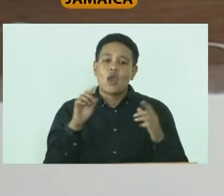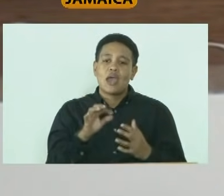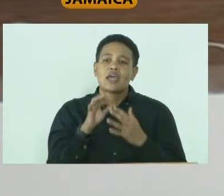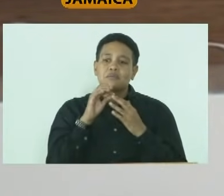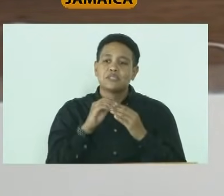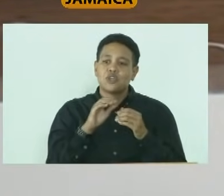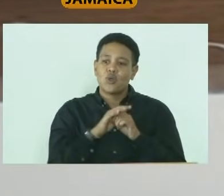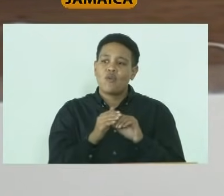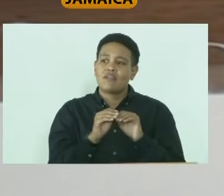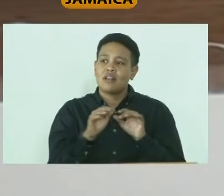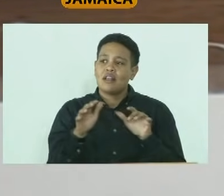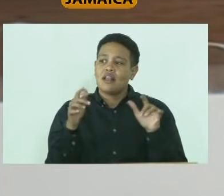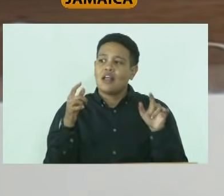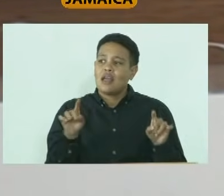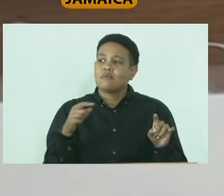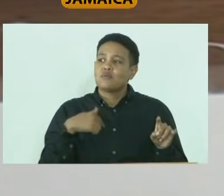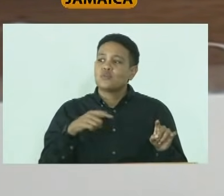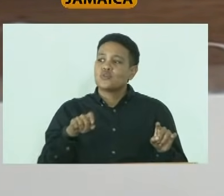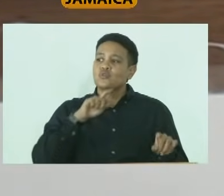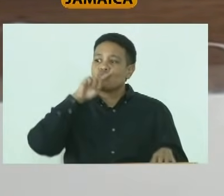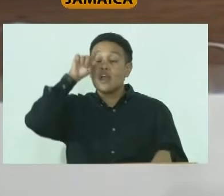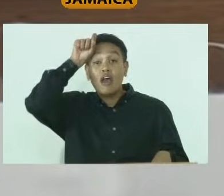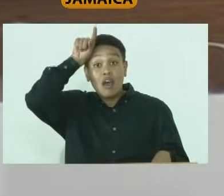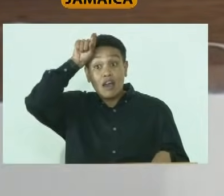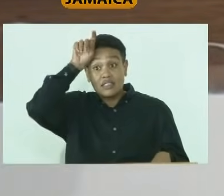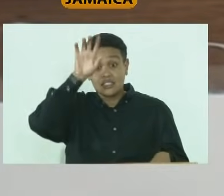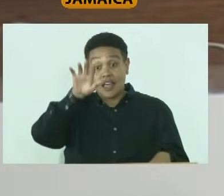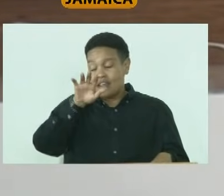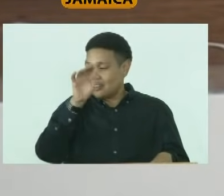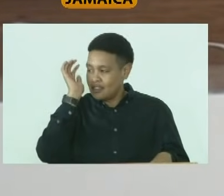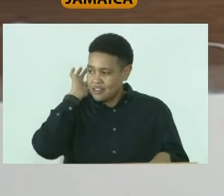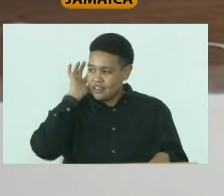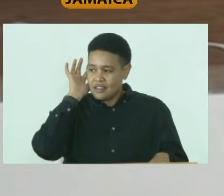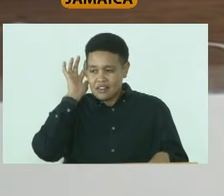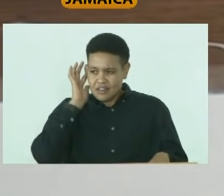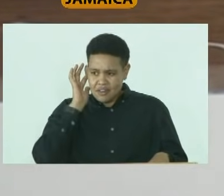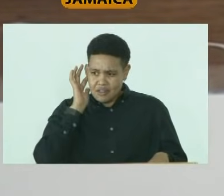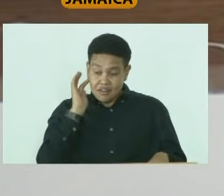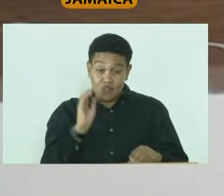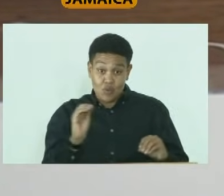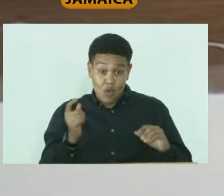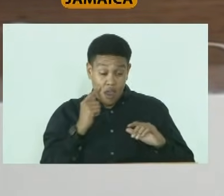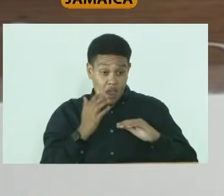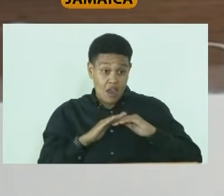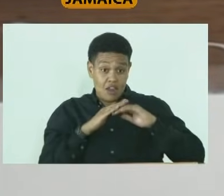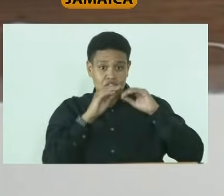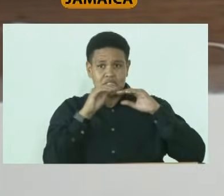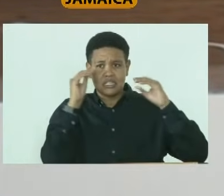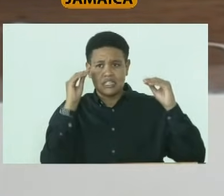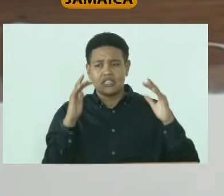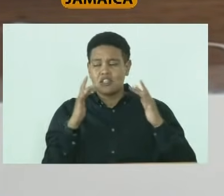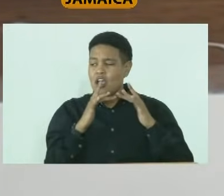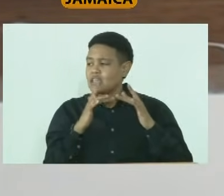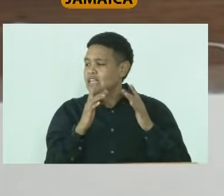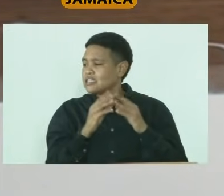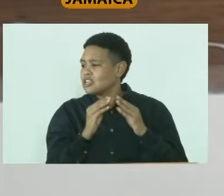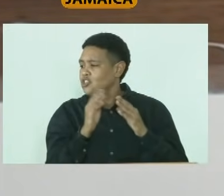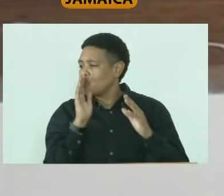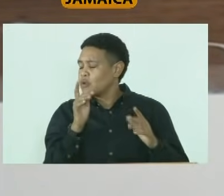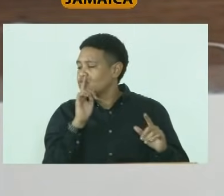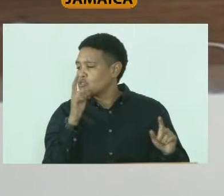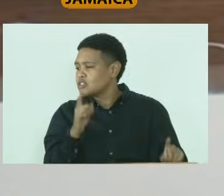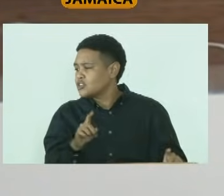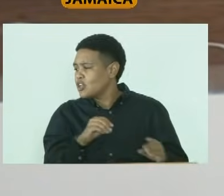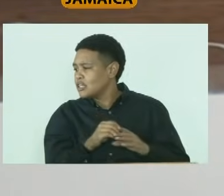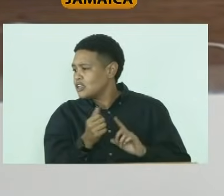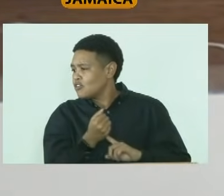pandemic. Let us understand, Madam Speaker, no amount of increase in teachers' contact sessions will result in the